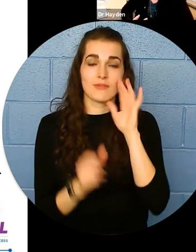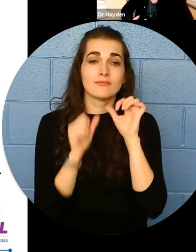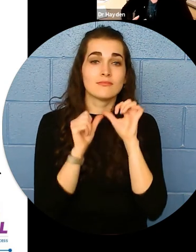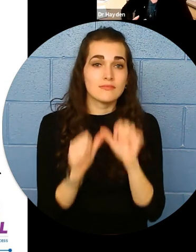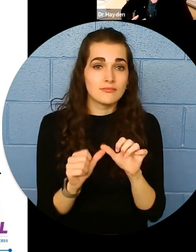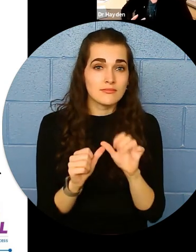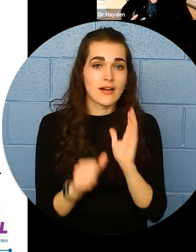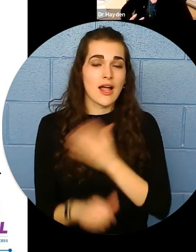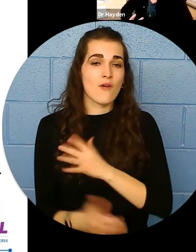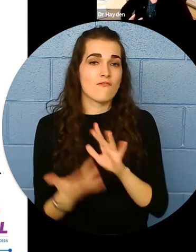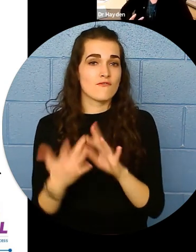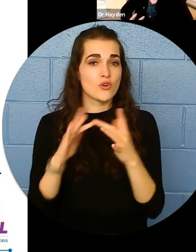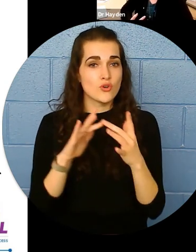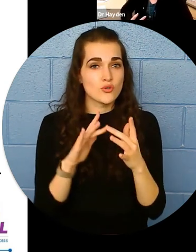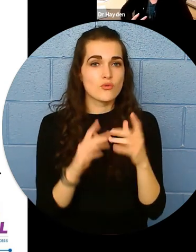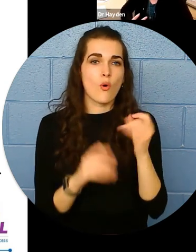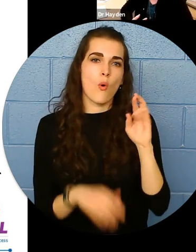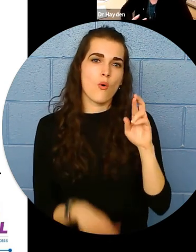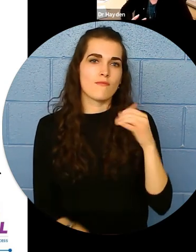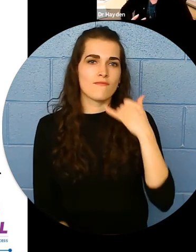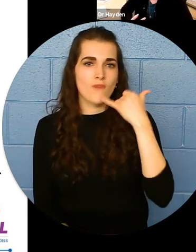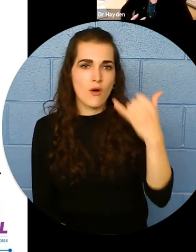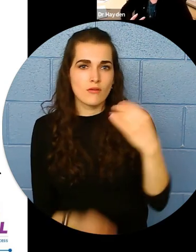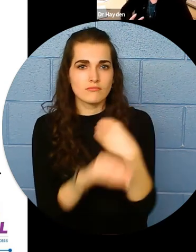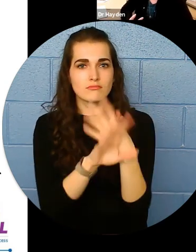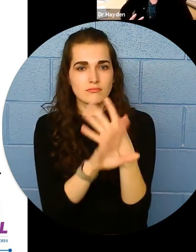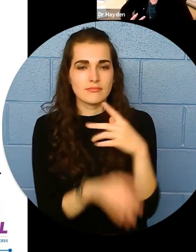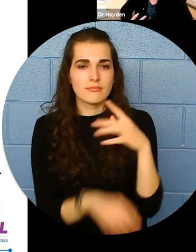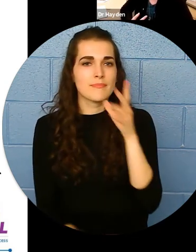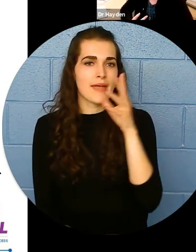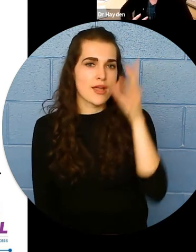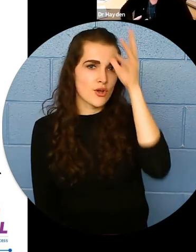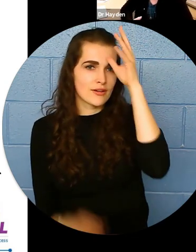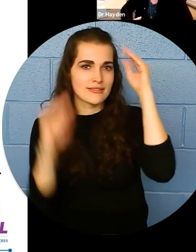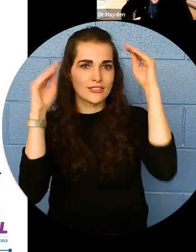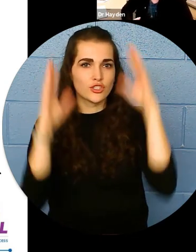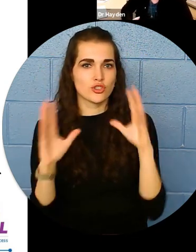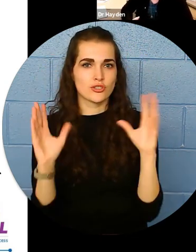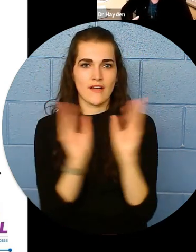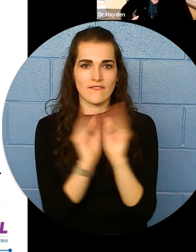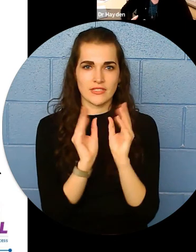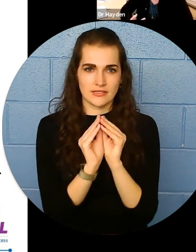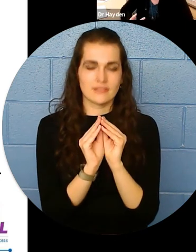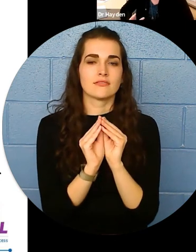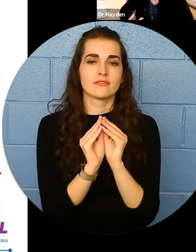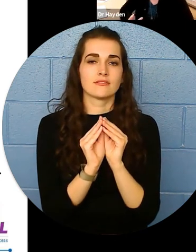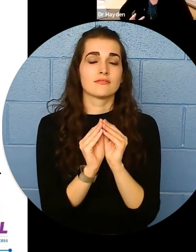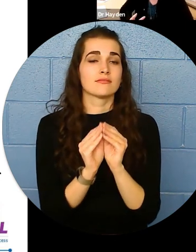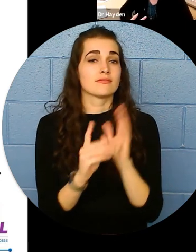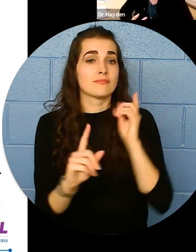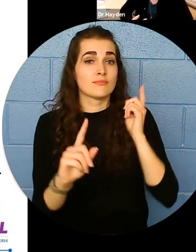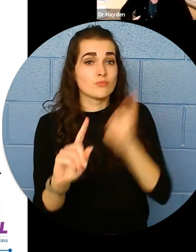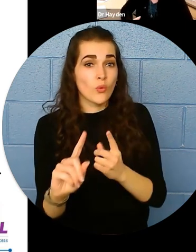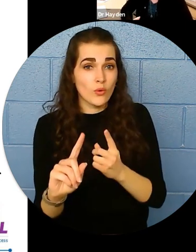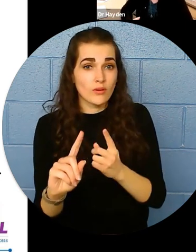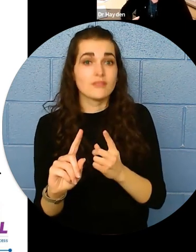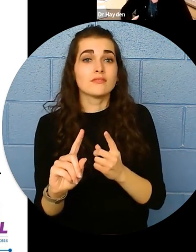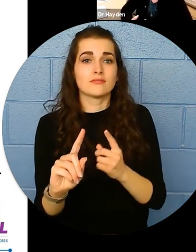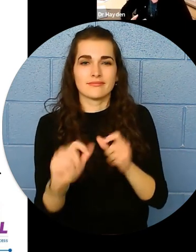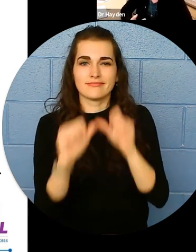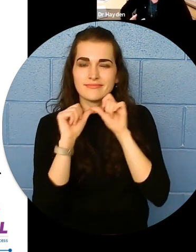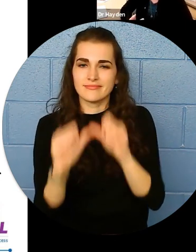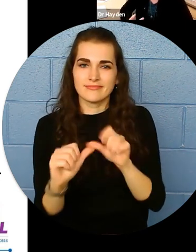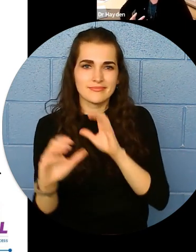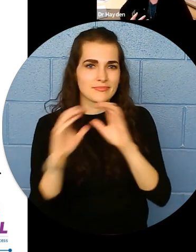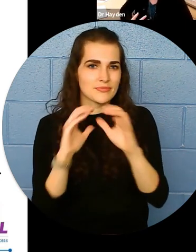continue to do our virtual or phone parent and teacher conferences. Again, our point is to stay, to continue